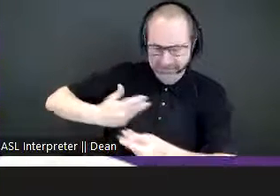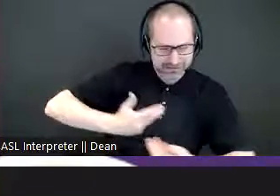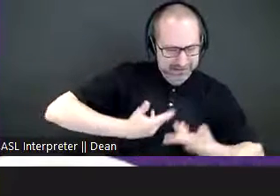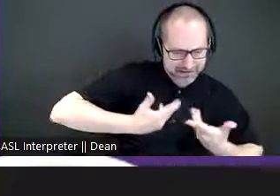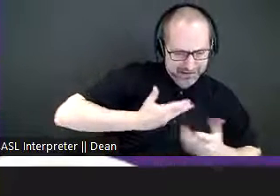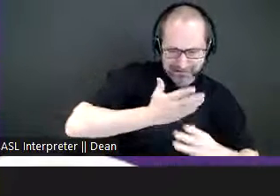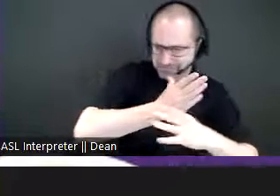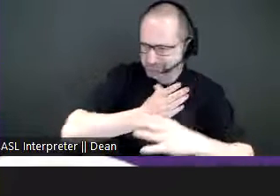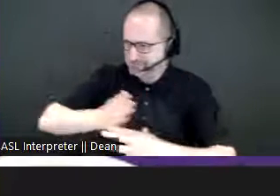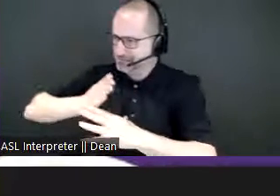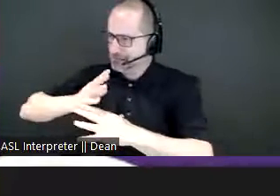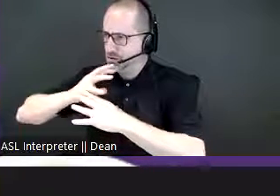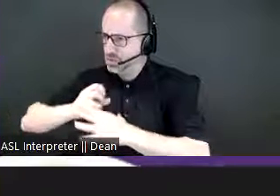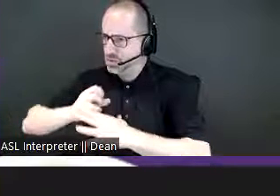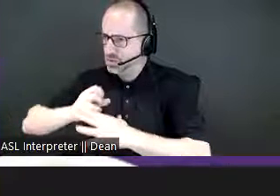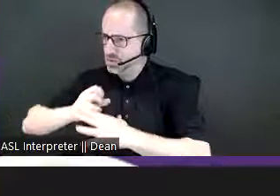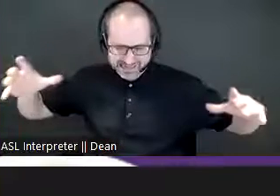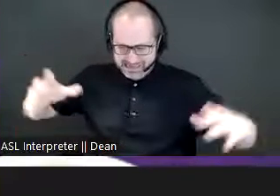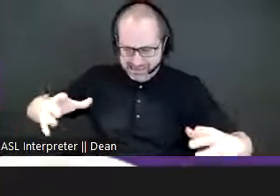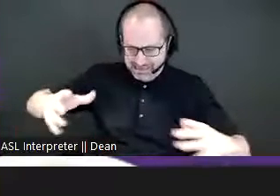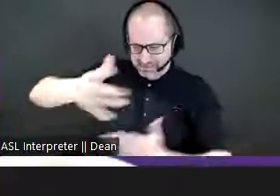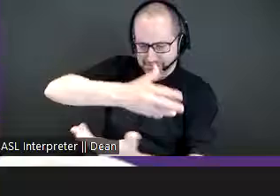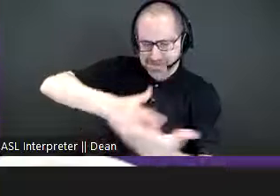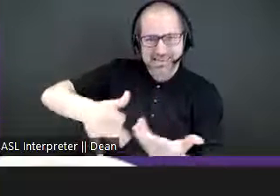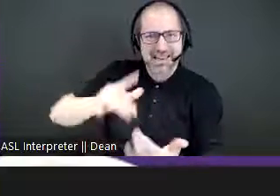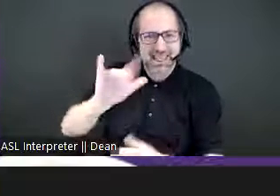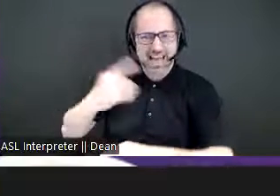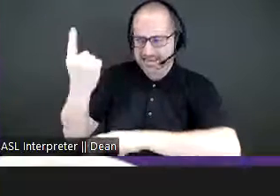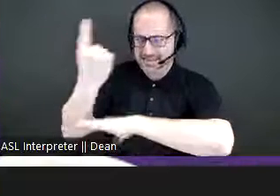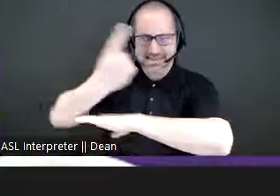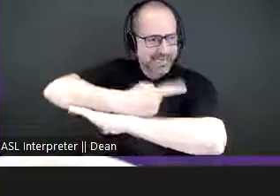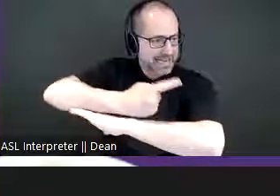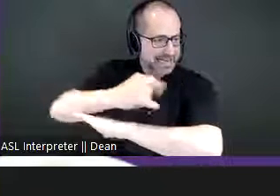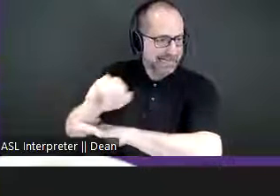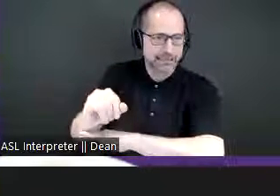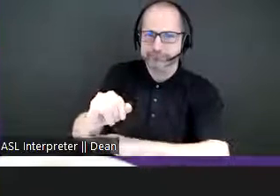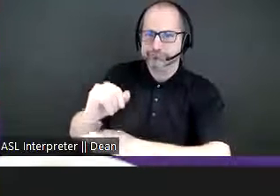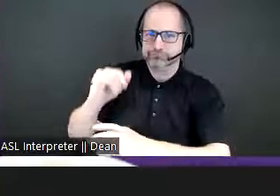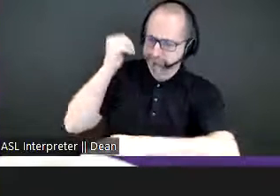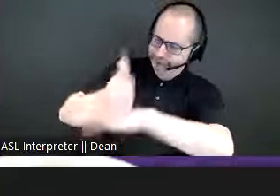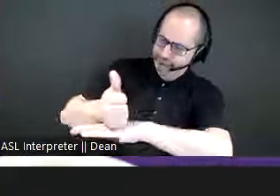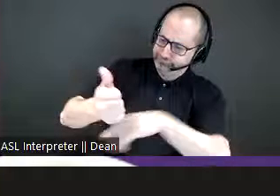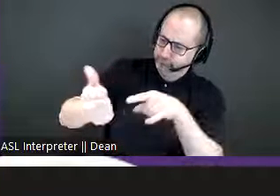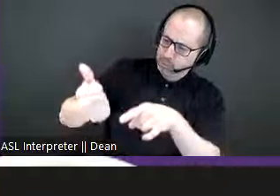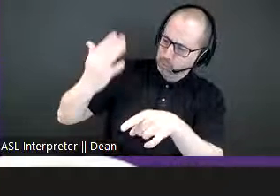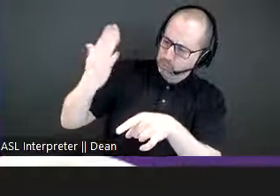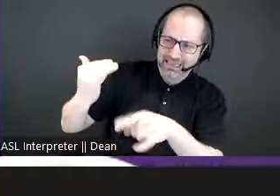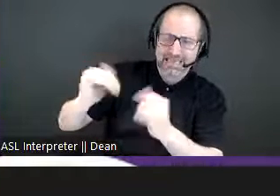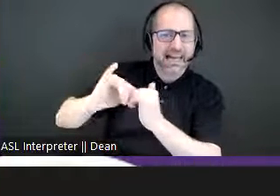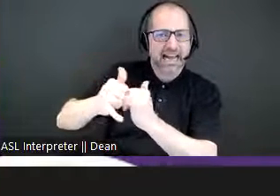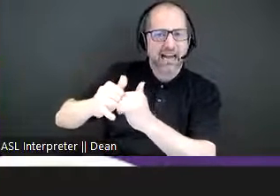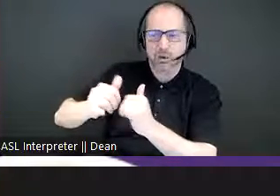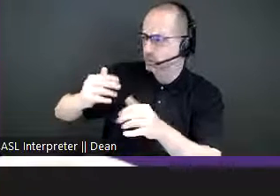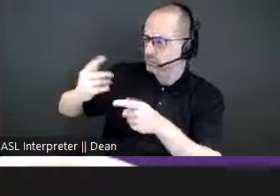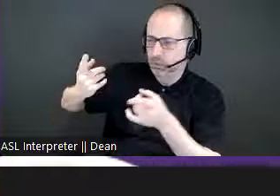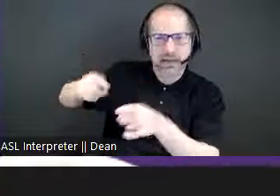became, how it evolved, and what's happening today to celebrate International Day.